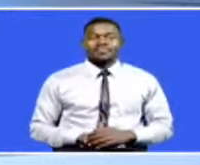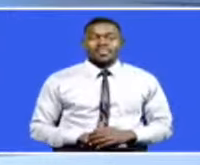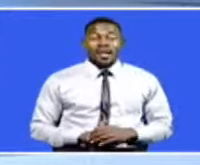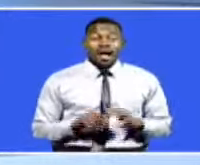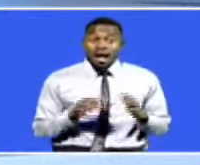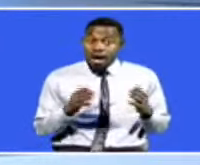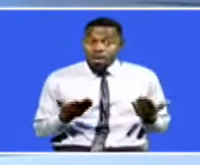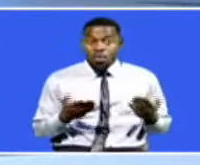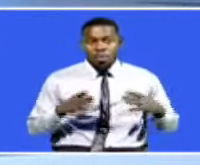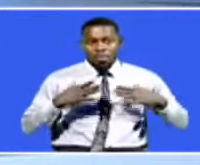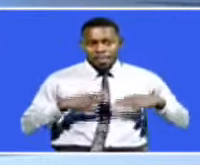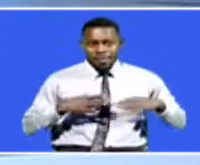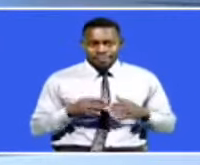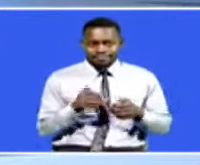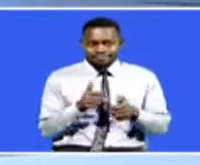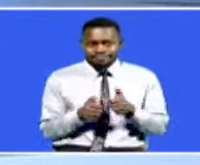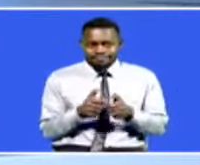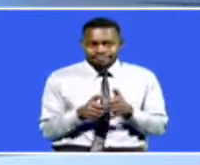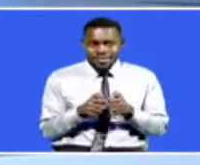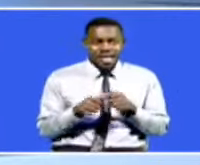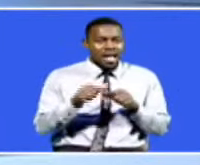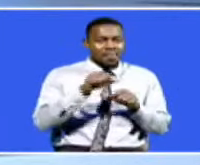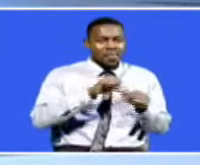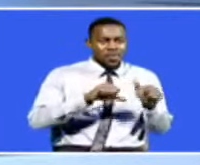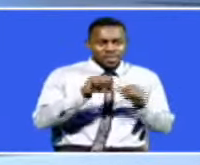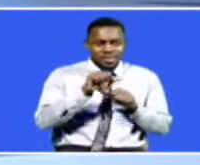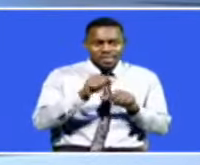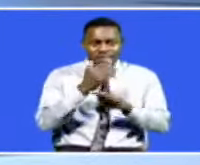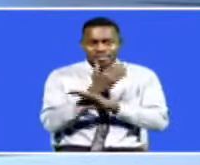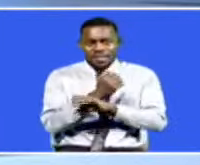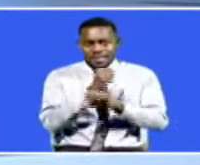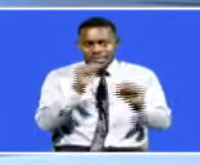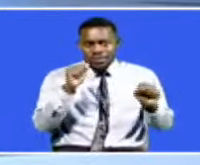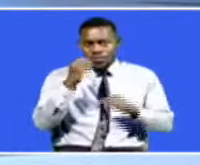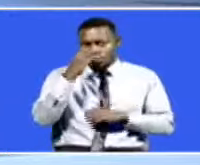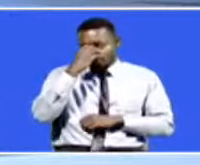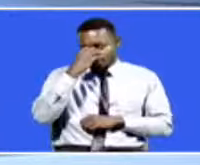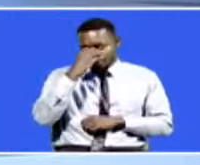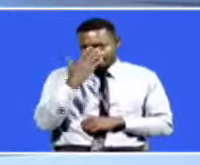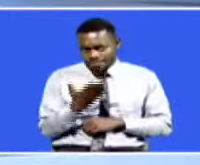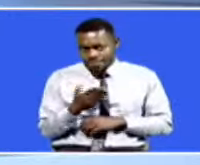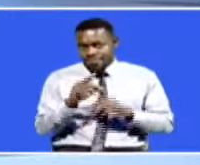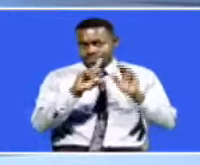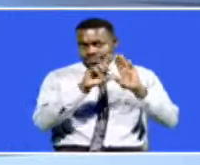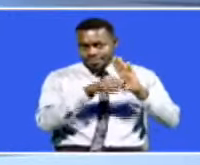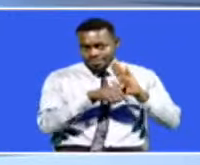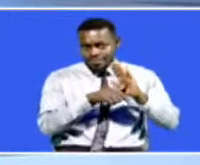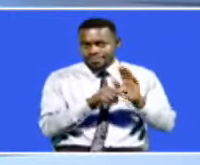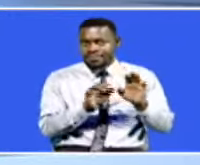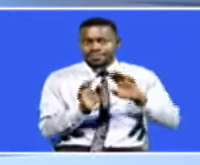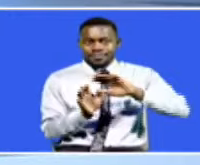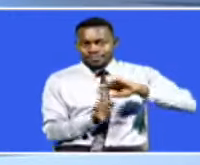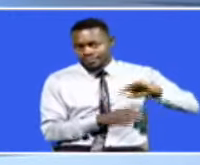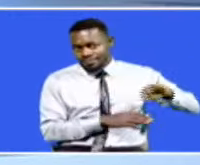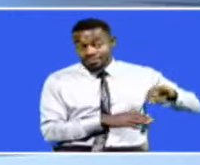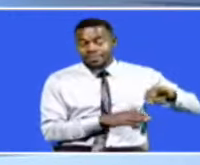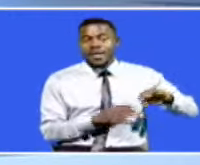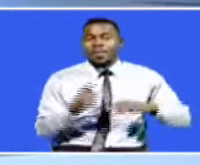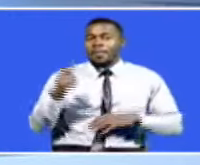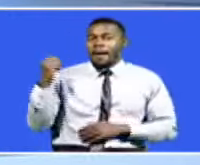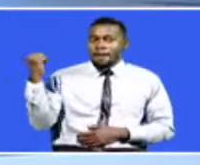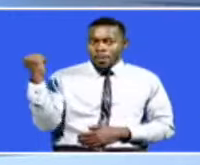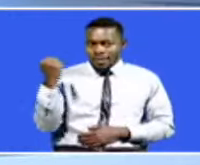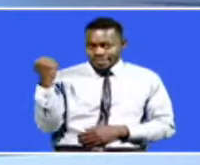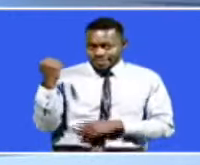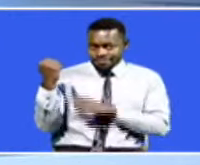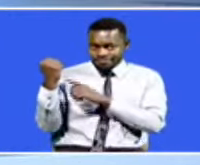React to the assertions from President William Ruto to party politics now. And controversy continues to dog the former